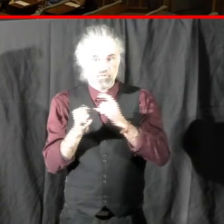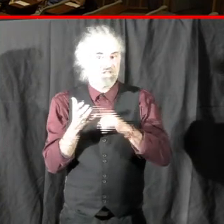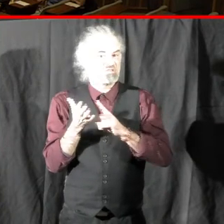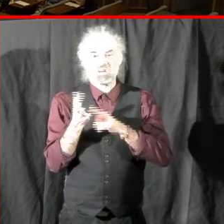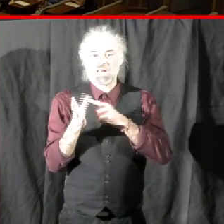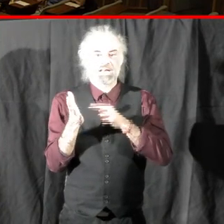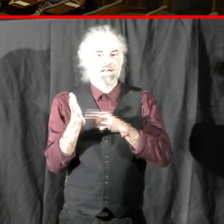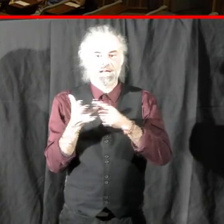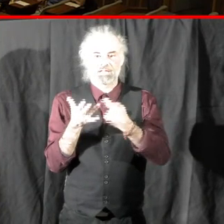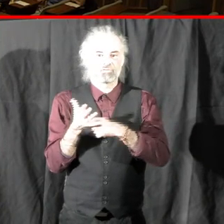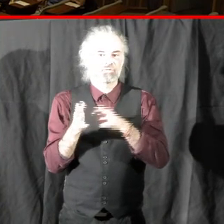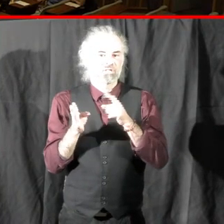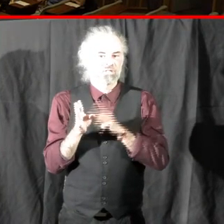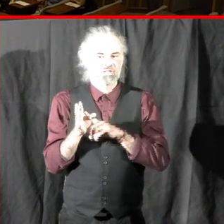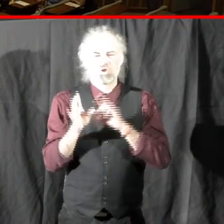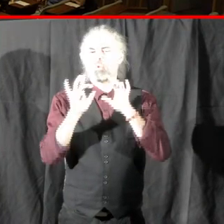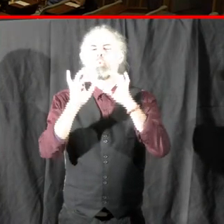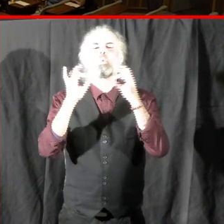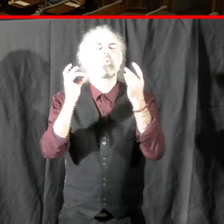body